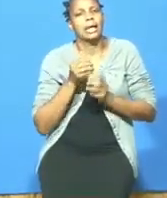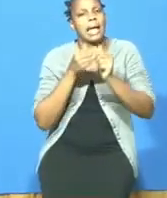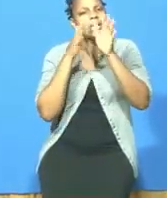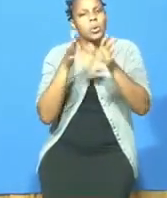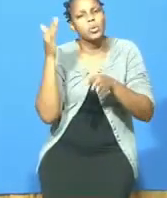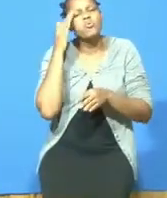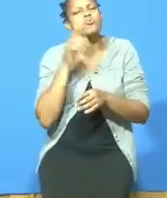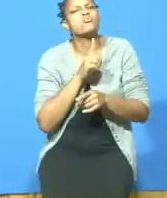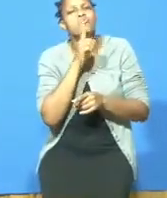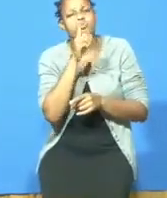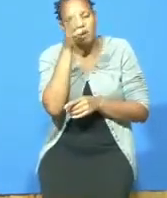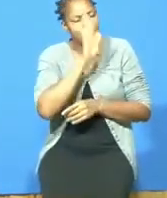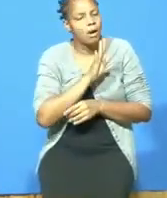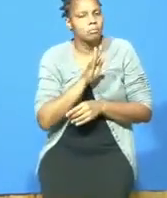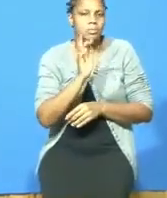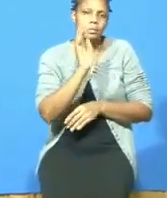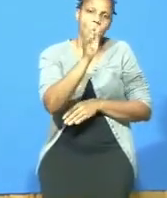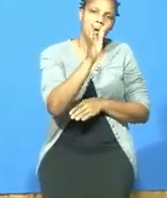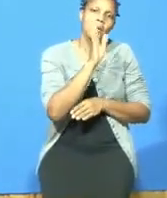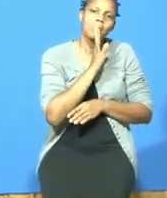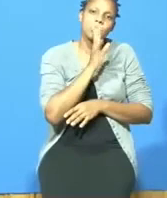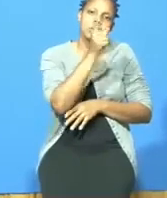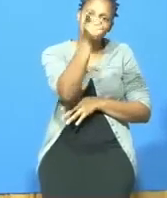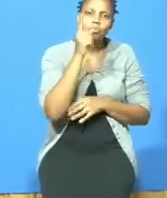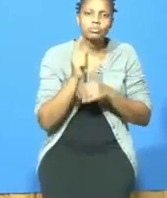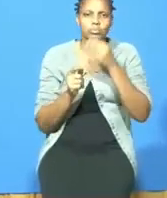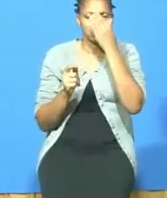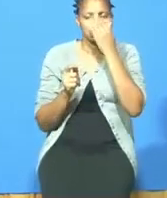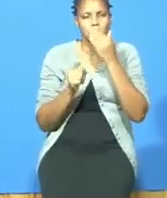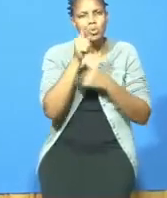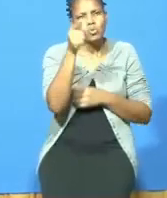I'm talking to you. You know it.